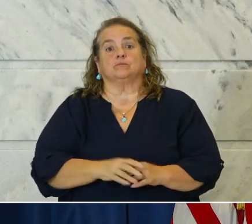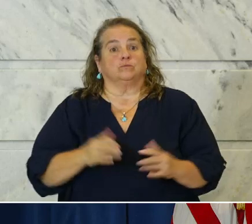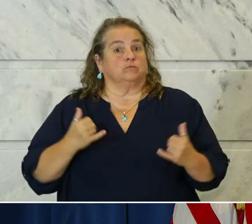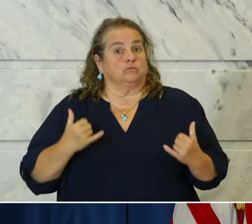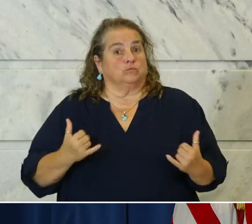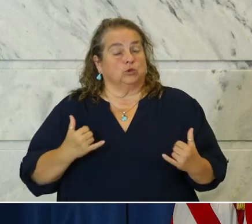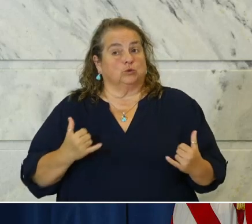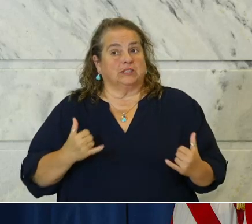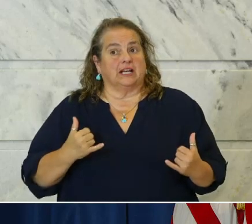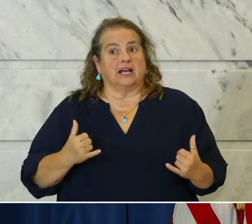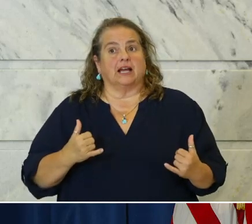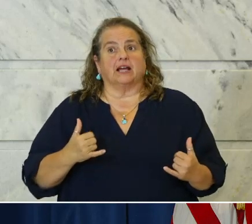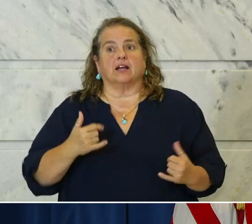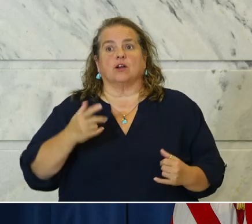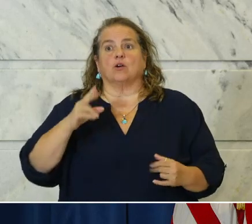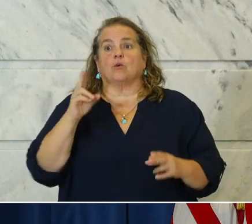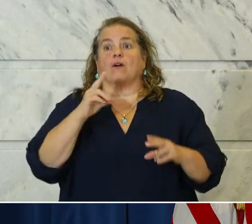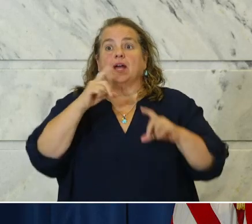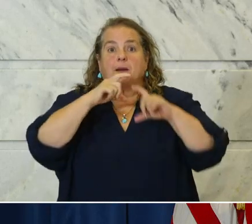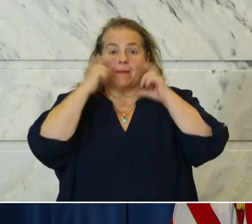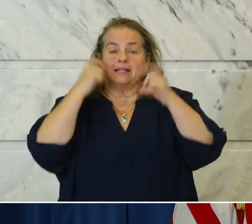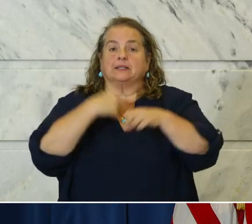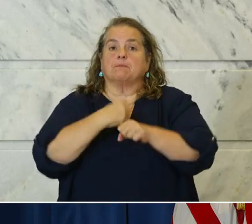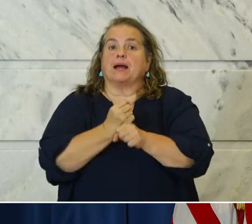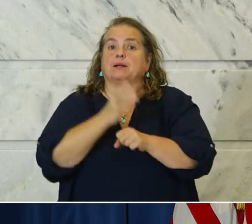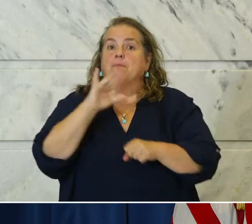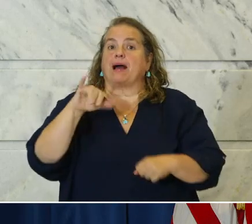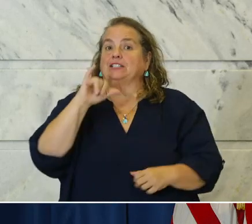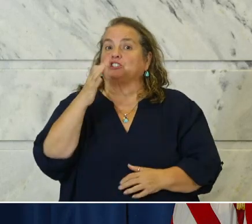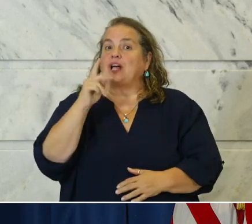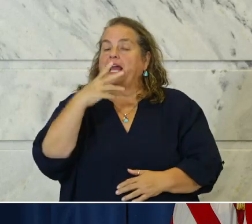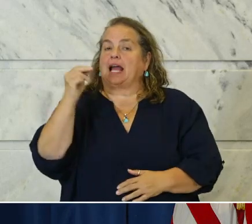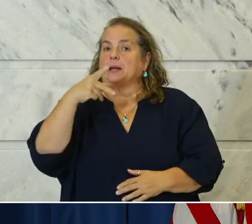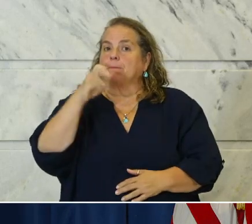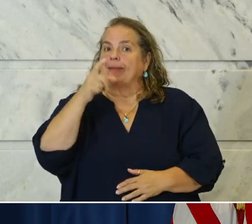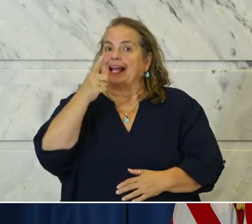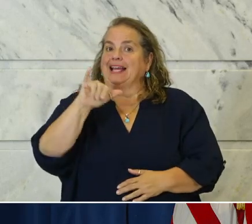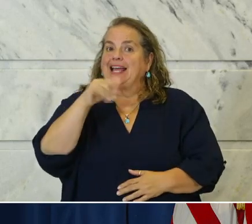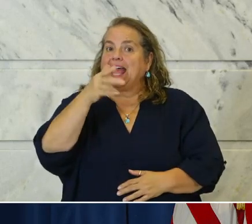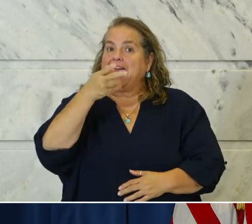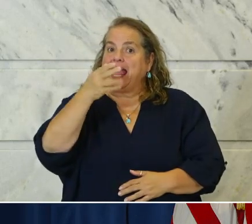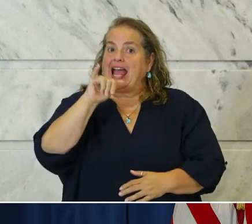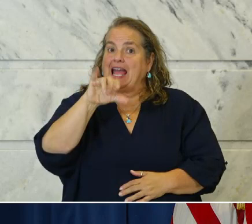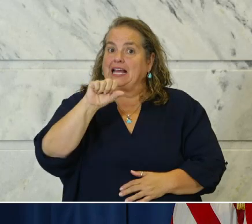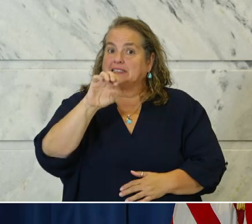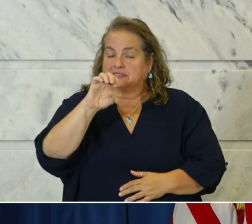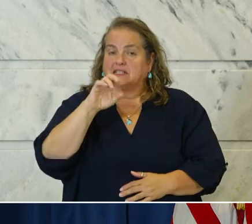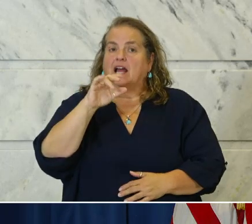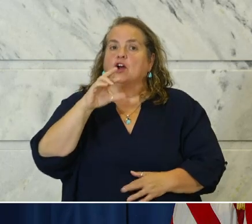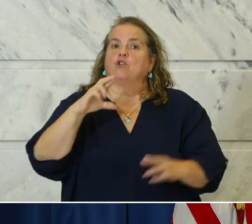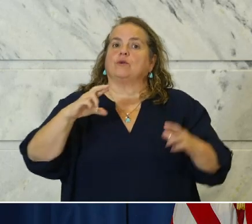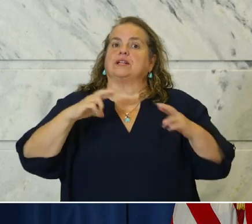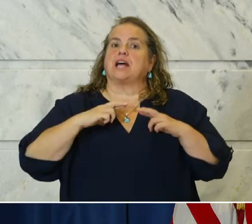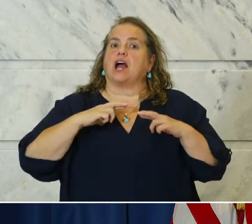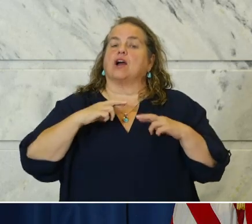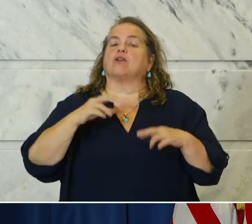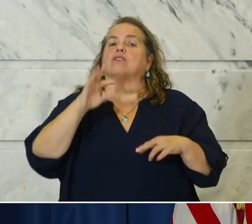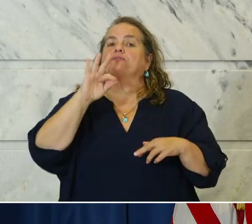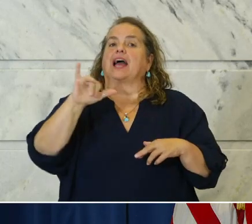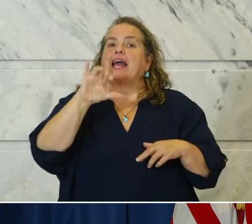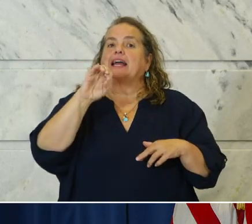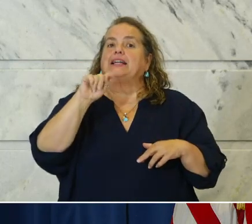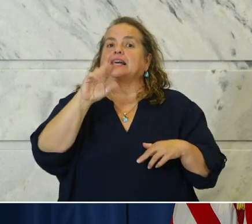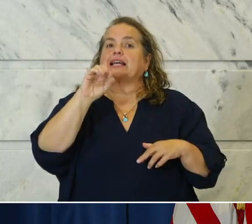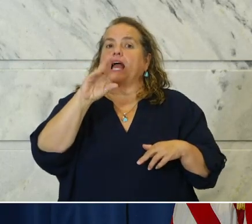Today, wearing a mask made by Jack and Peggy Hayes, who are retired Fayette County School administrators. They have made